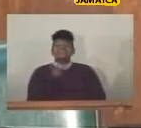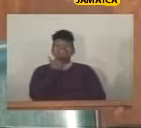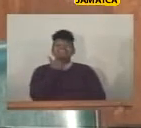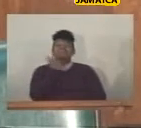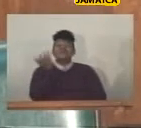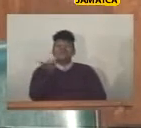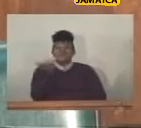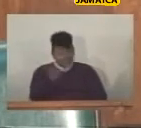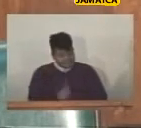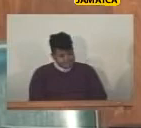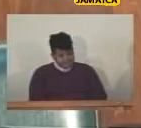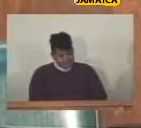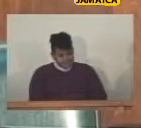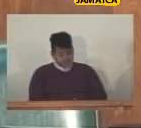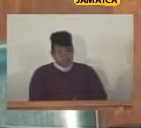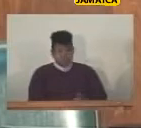this: